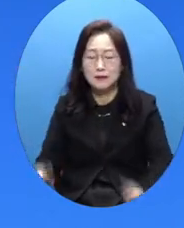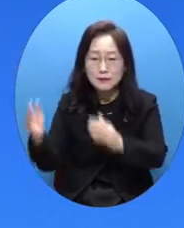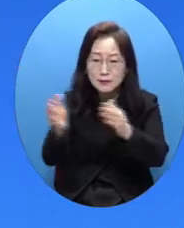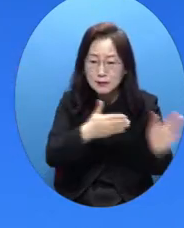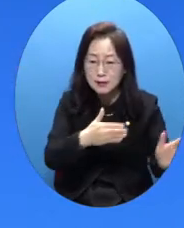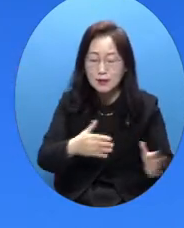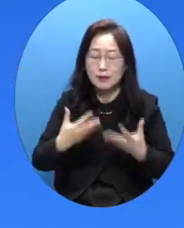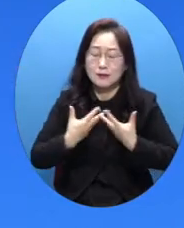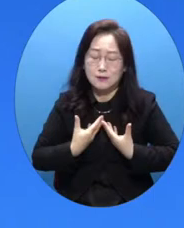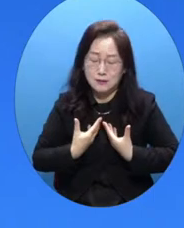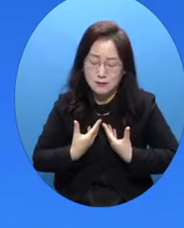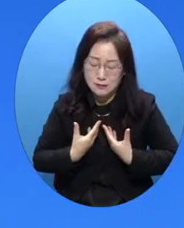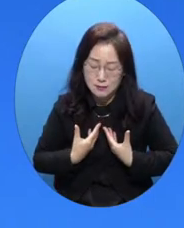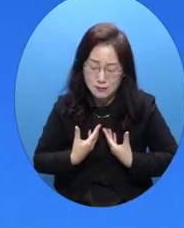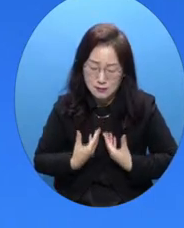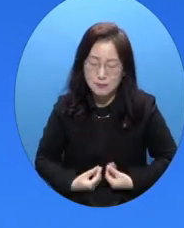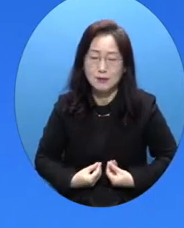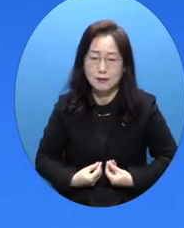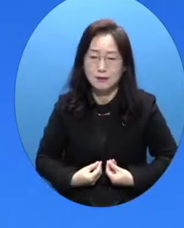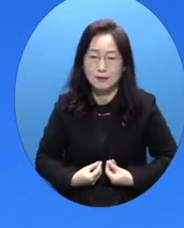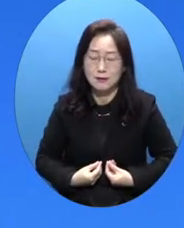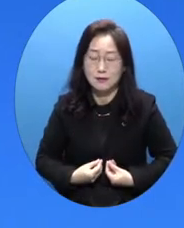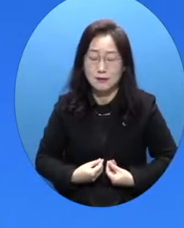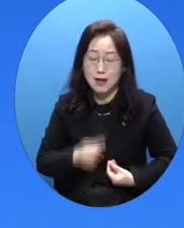he was in the prison of despair